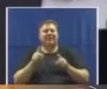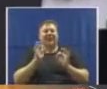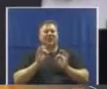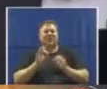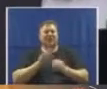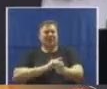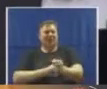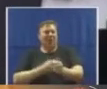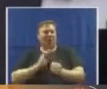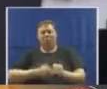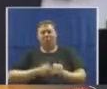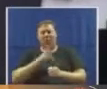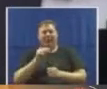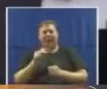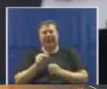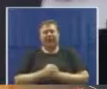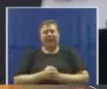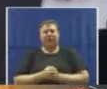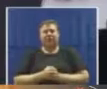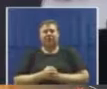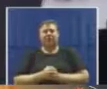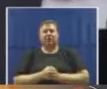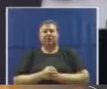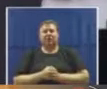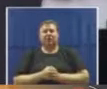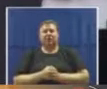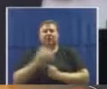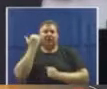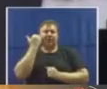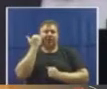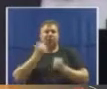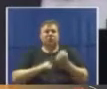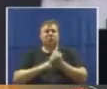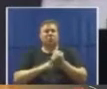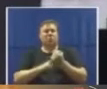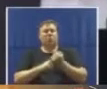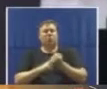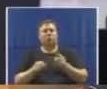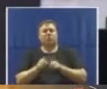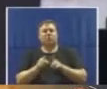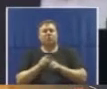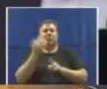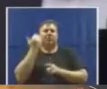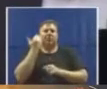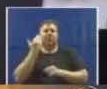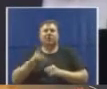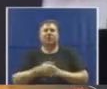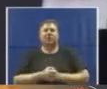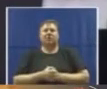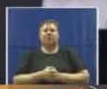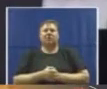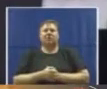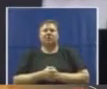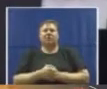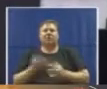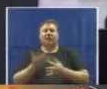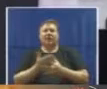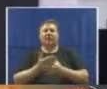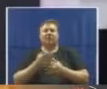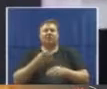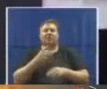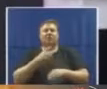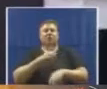business model at a global level is supported by governments like our South African government. The case against Dr.